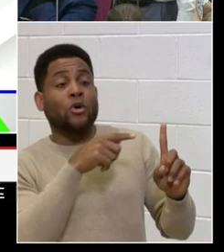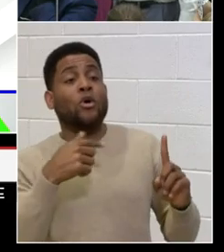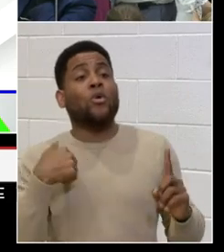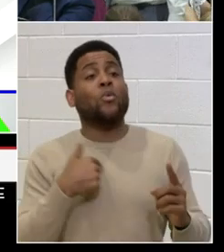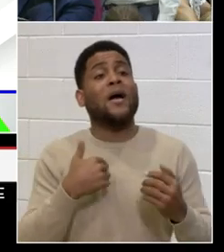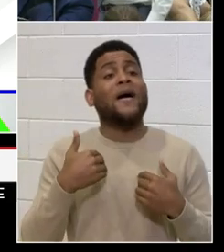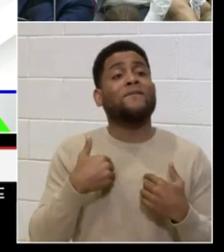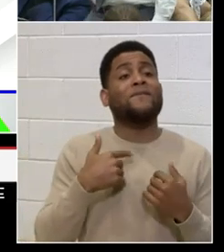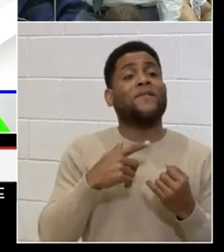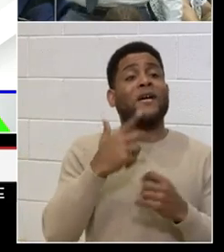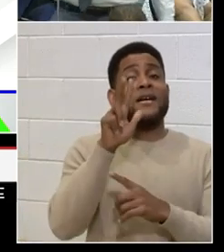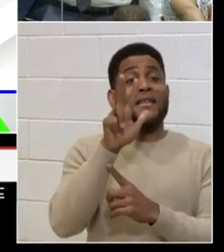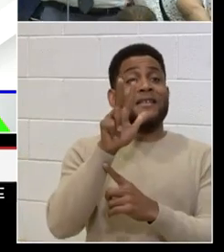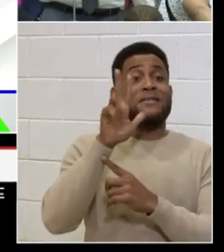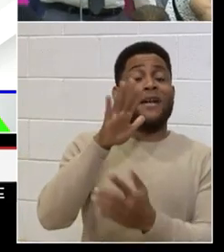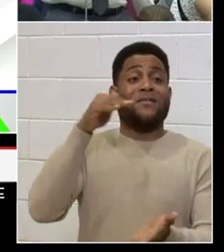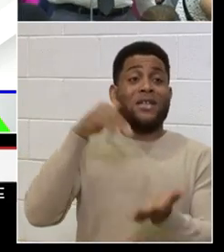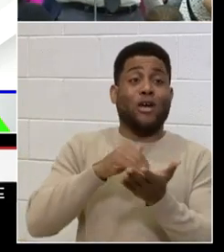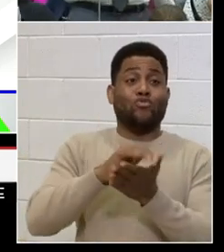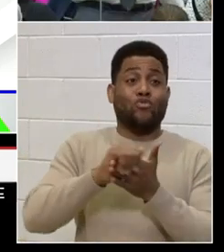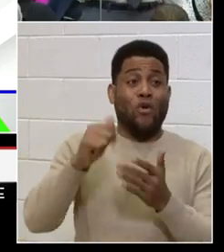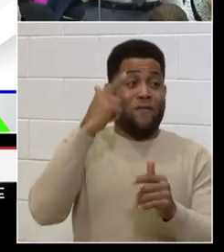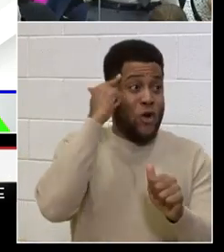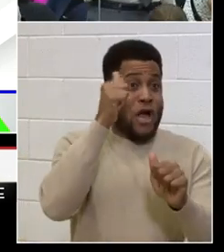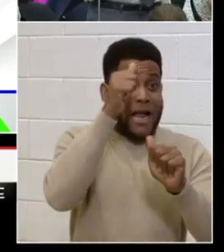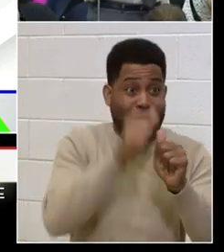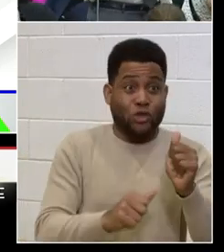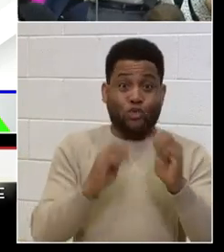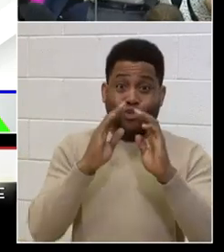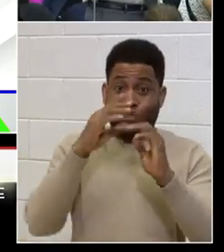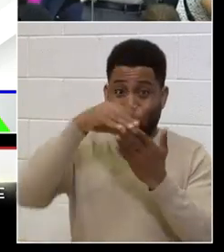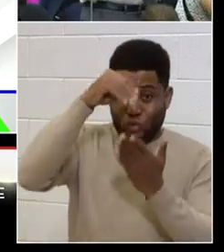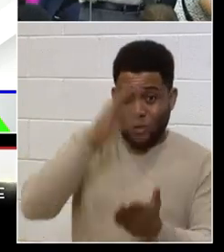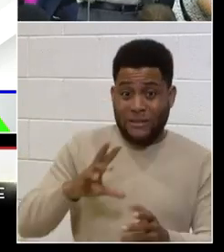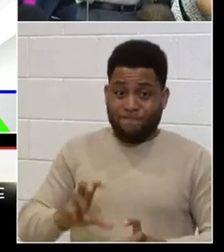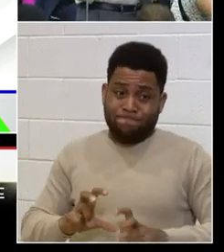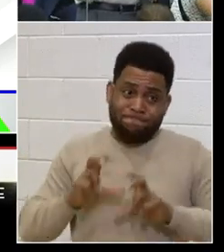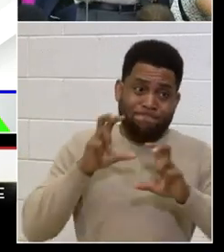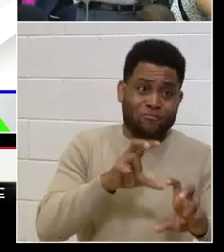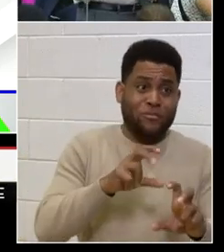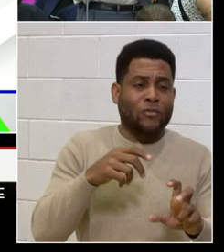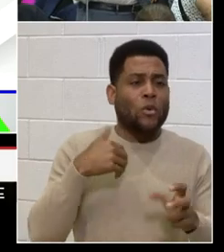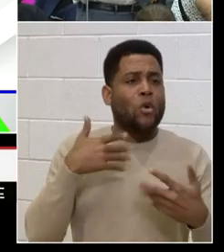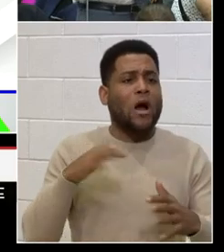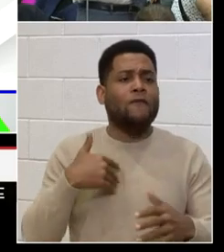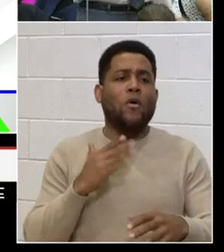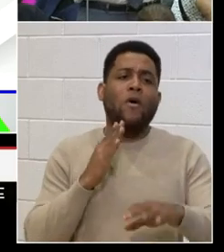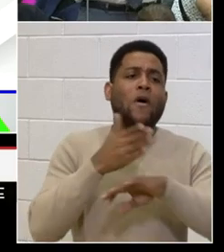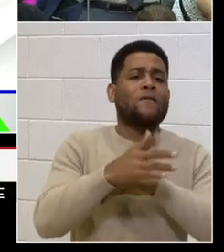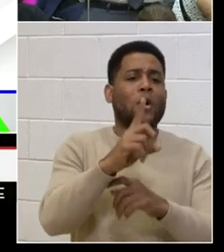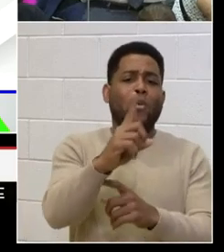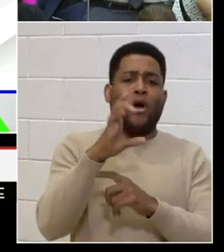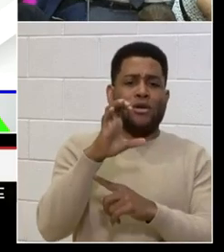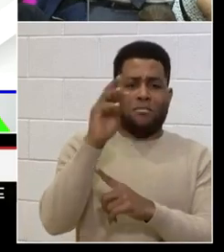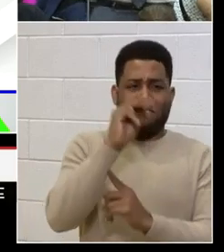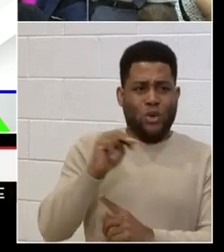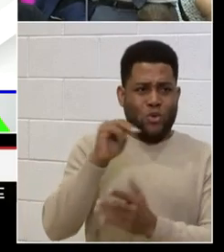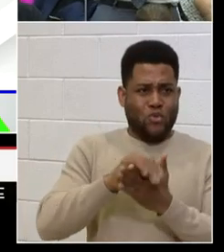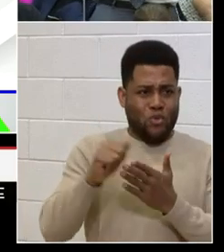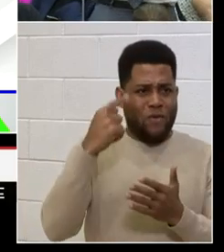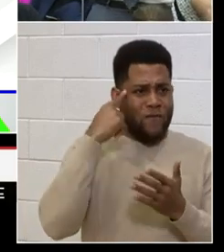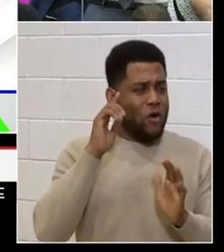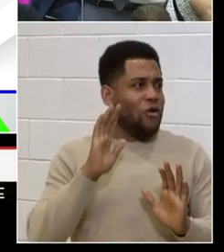young people? Did you know that this year we invested more than $100 million in our wonderful teachers to give